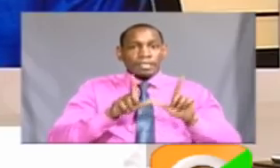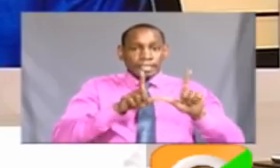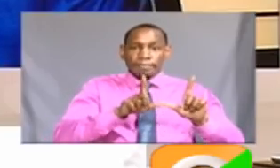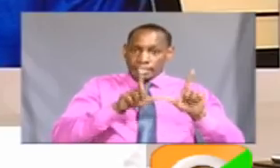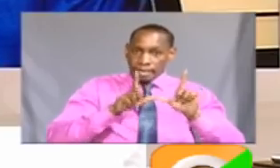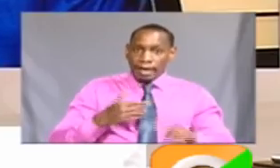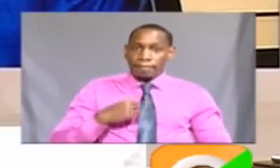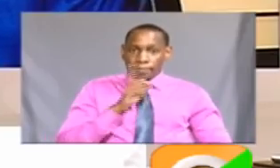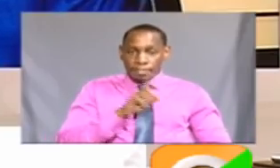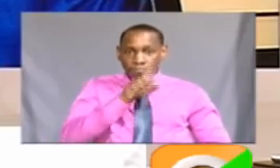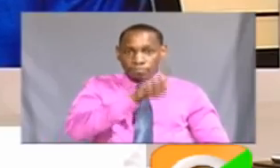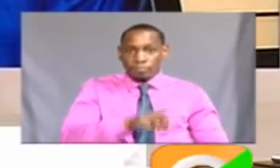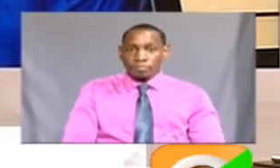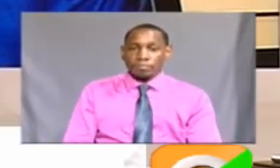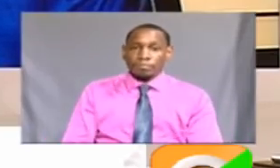with so far.